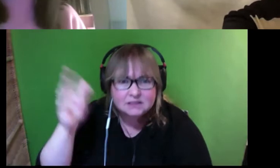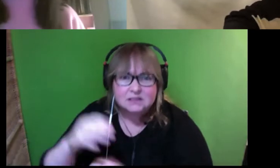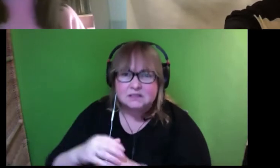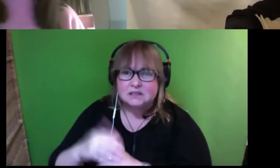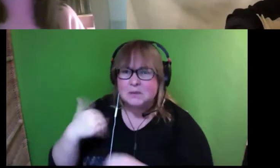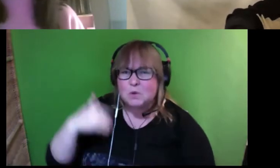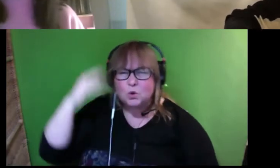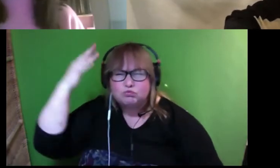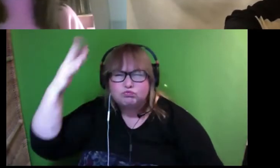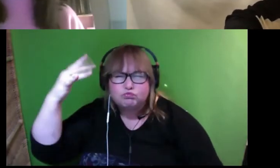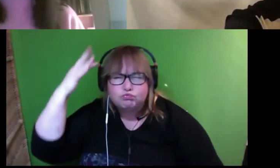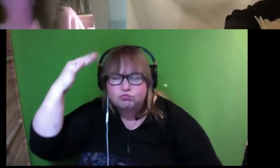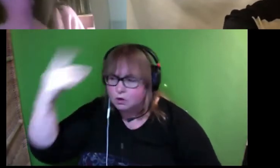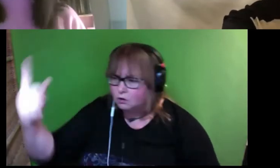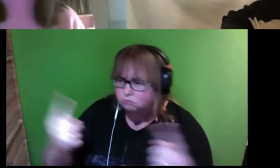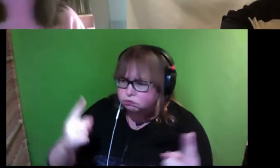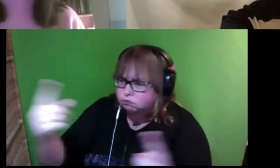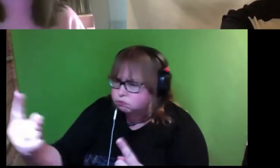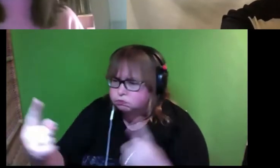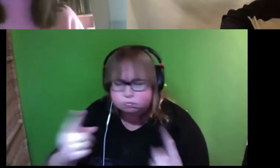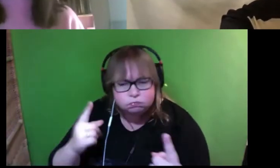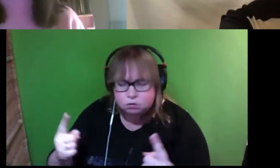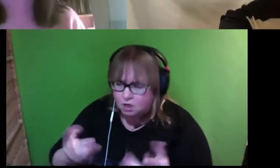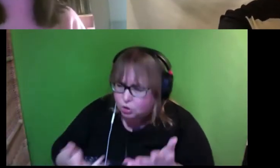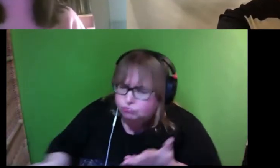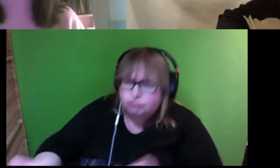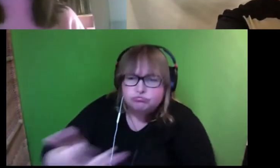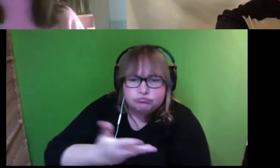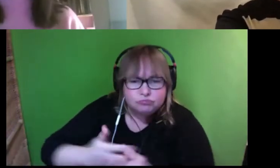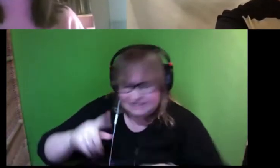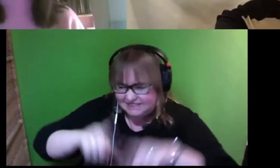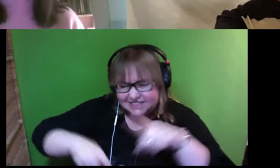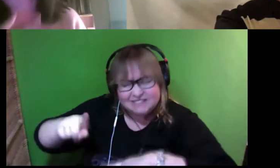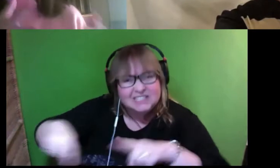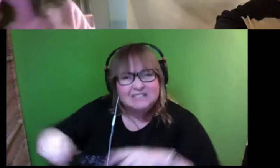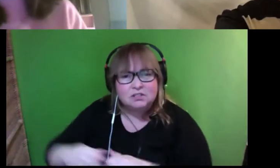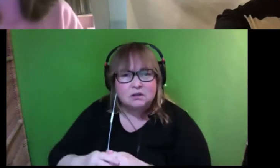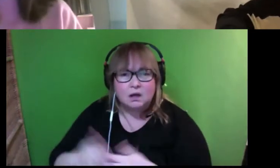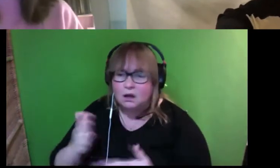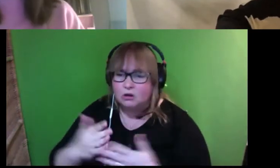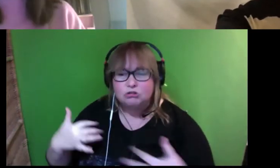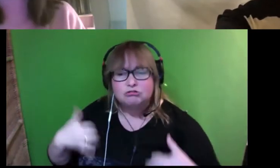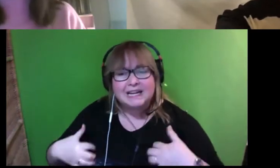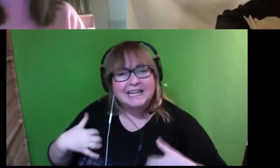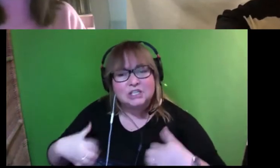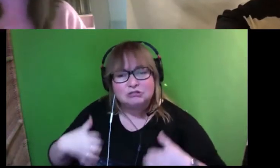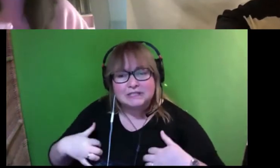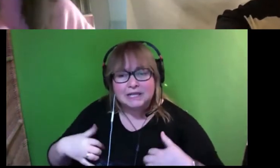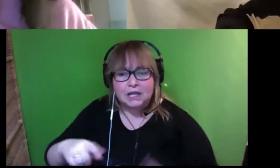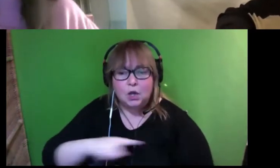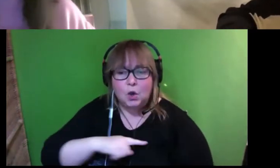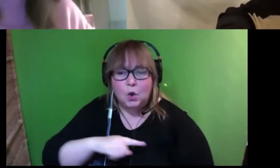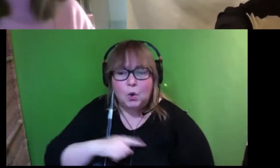thinkers, and many different forms. And I think it was quite interesting to then take our conversations into,